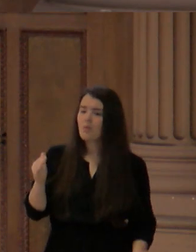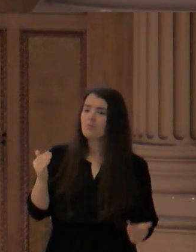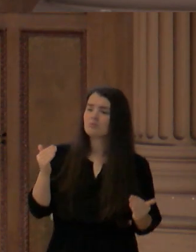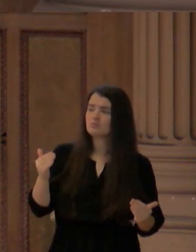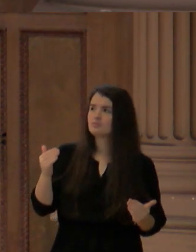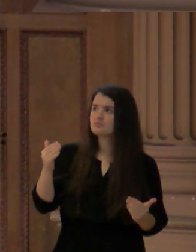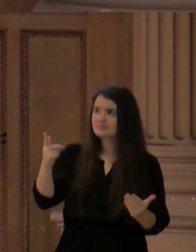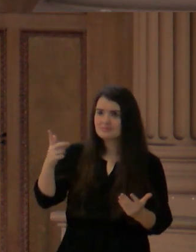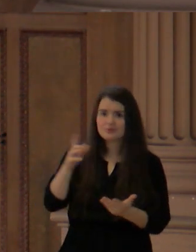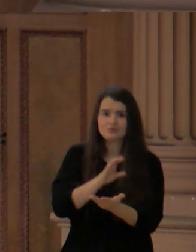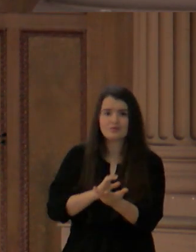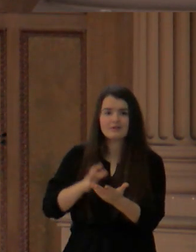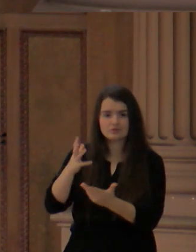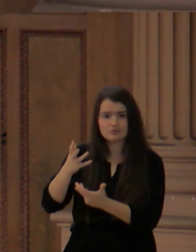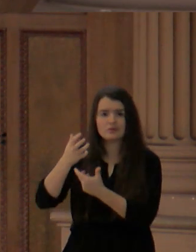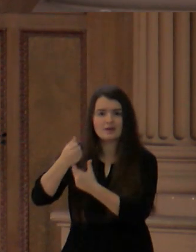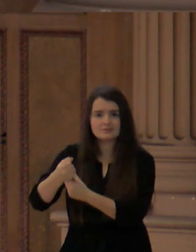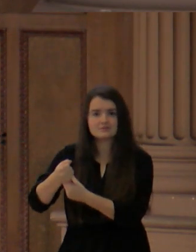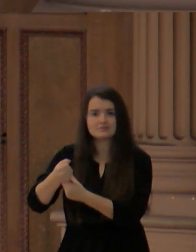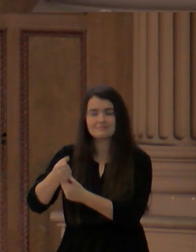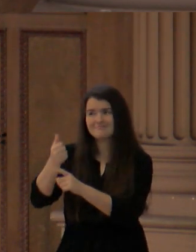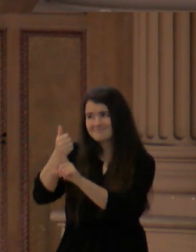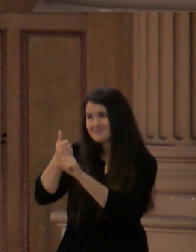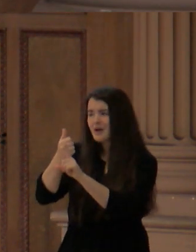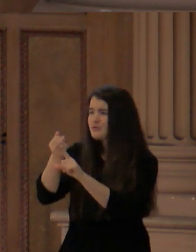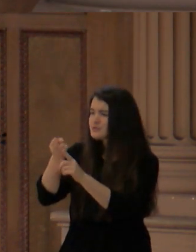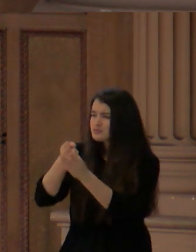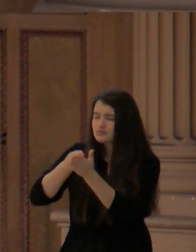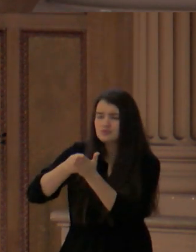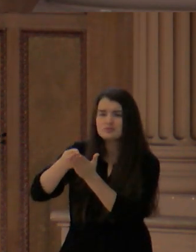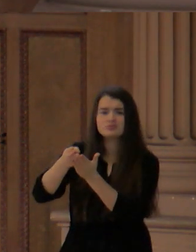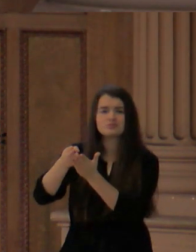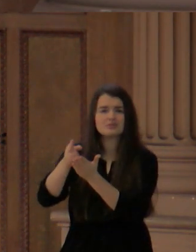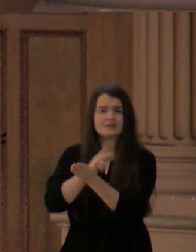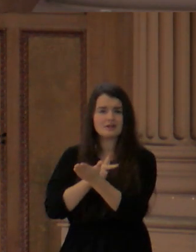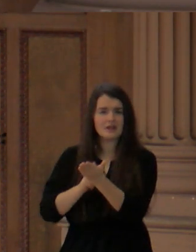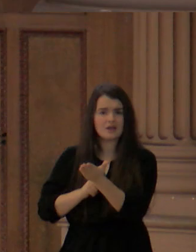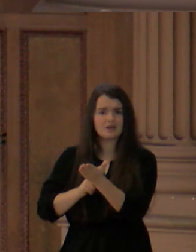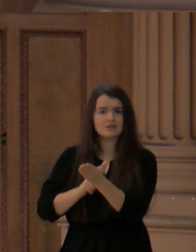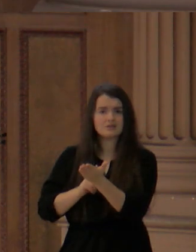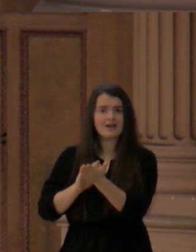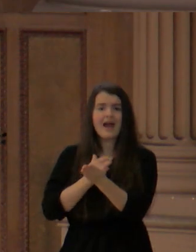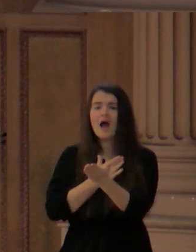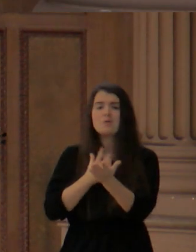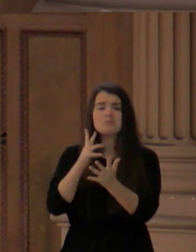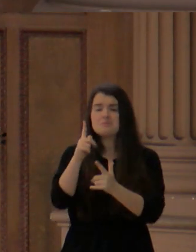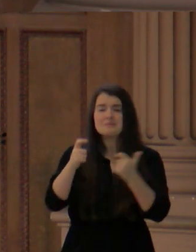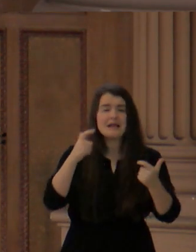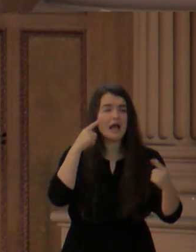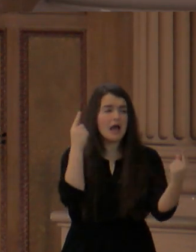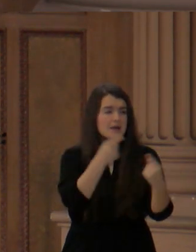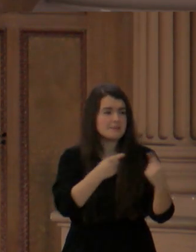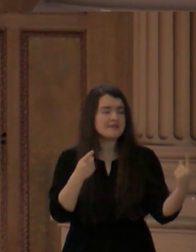we trust that he's the true king who came to conquer our greatest enemies of Satan sin and death